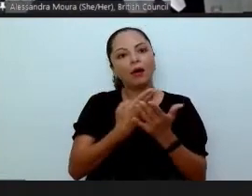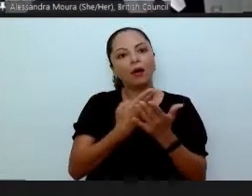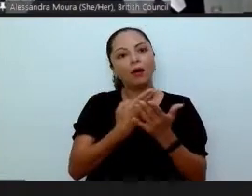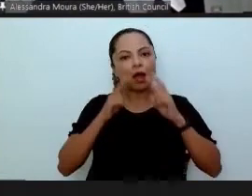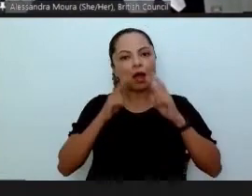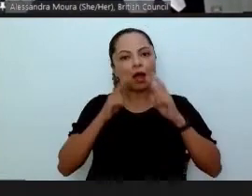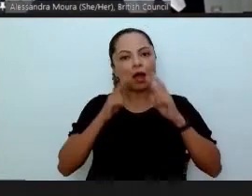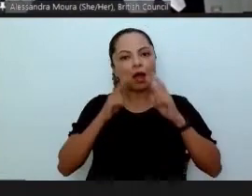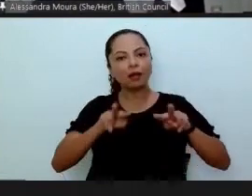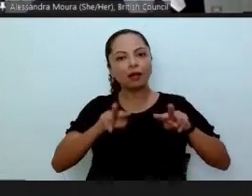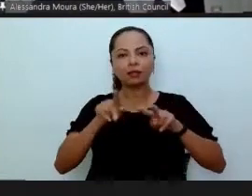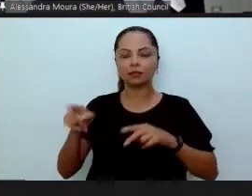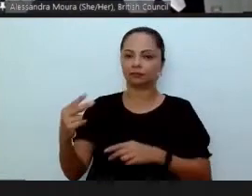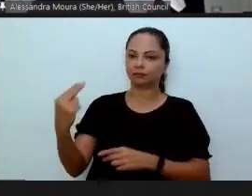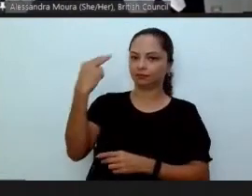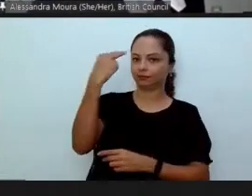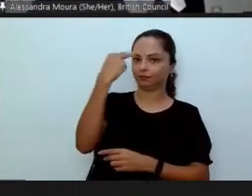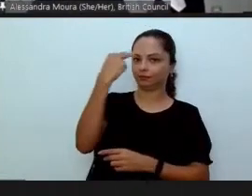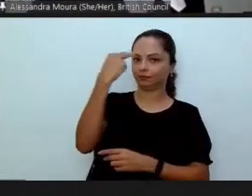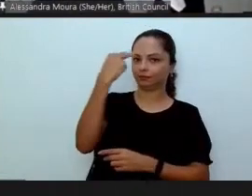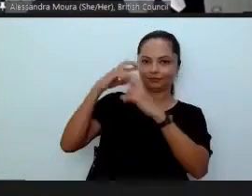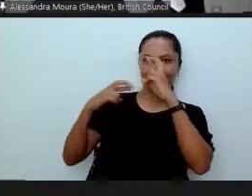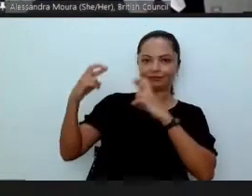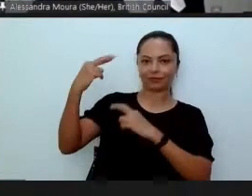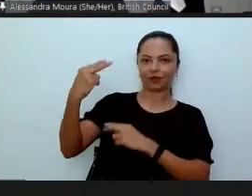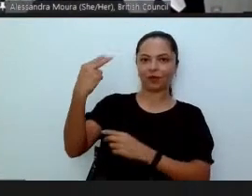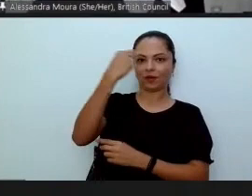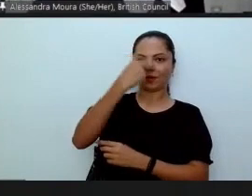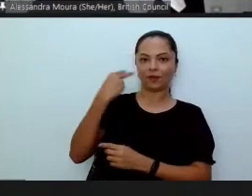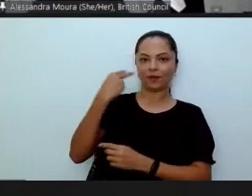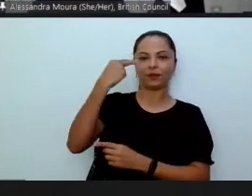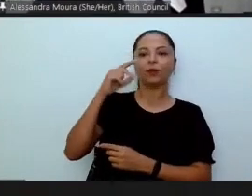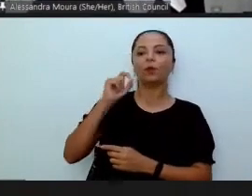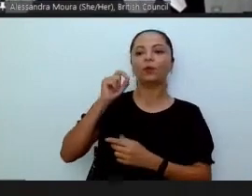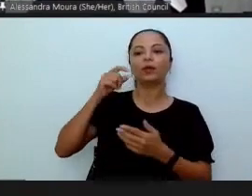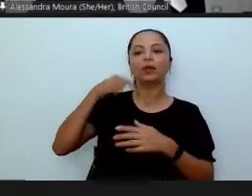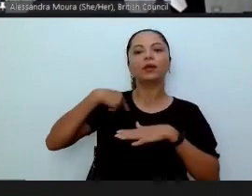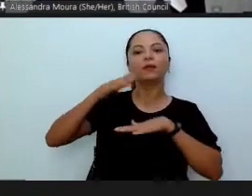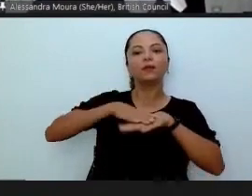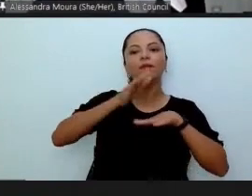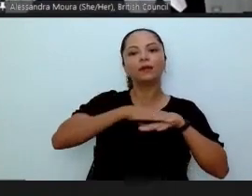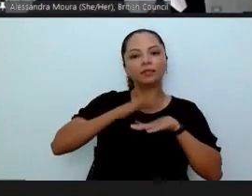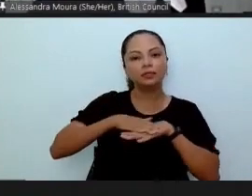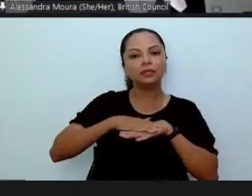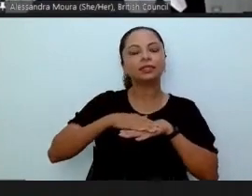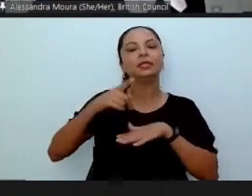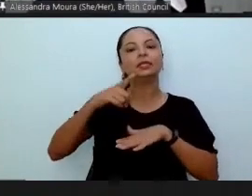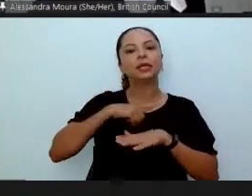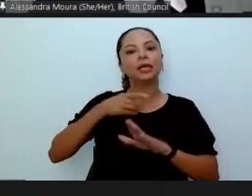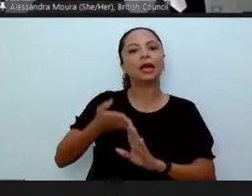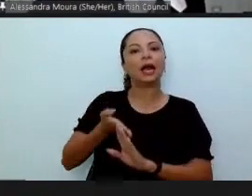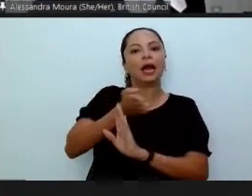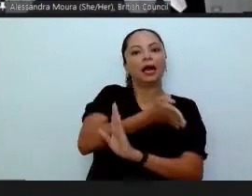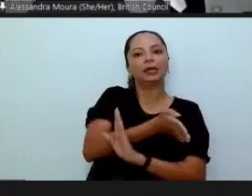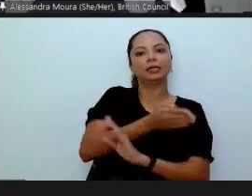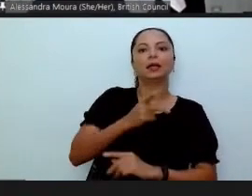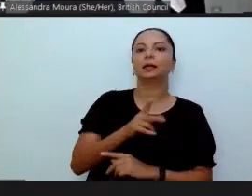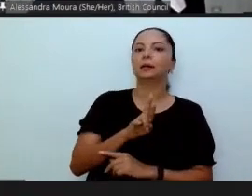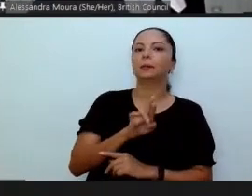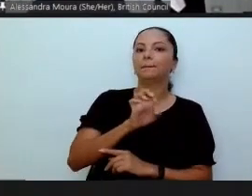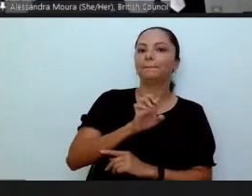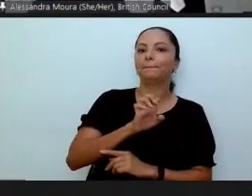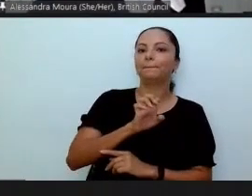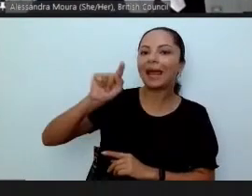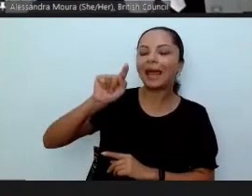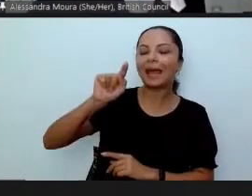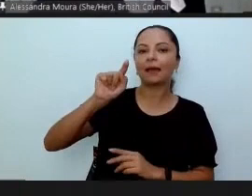going to do. So that's a pre-observation. And you have a discussion and the person listens and maybe gives you some ideas